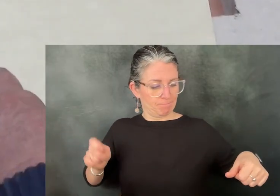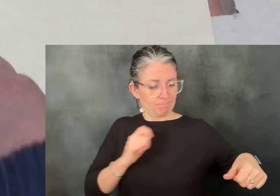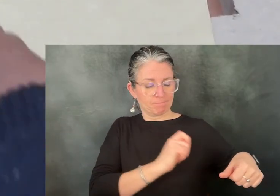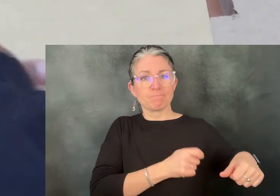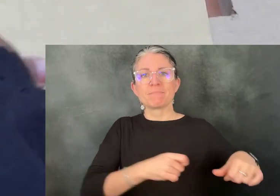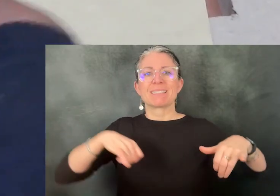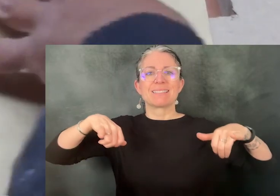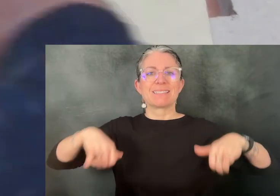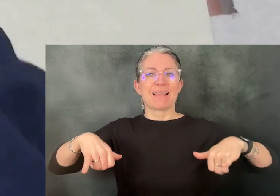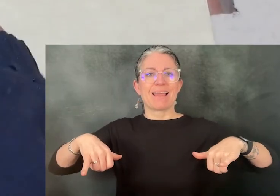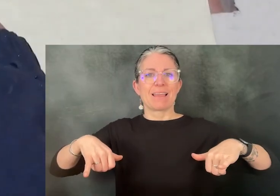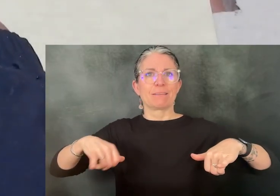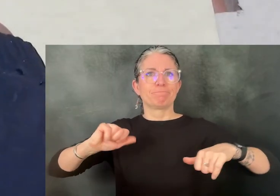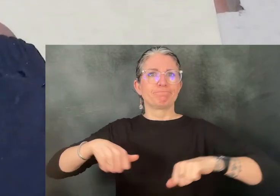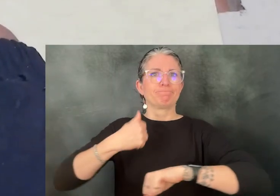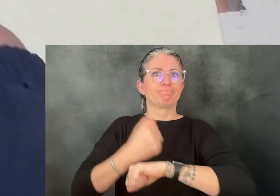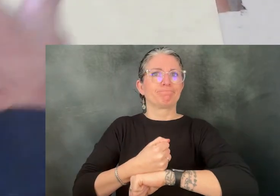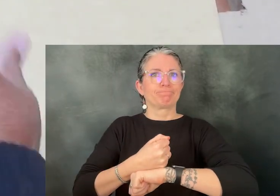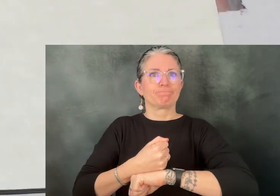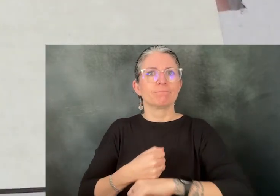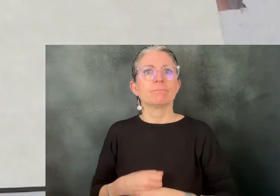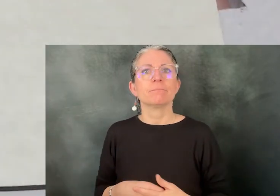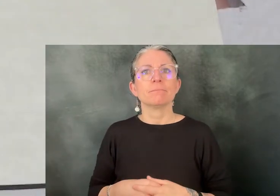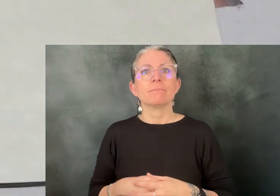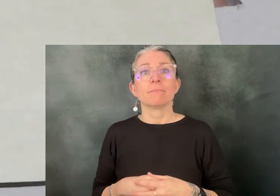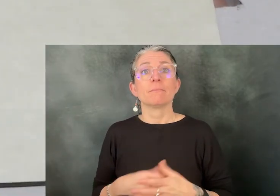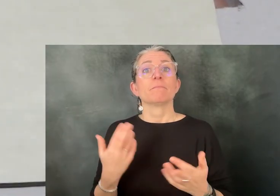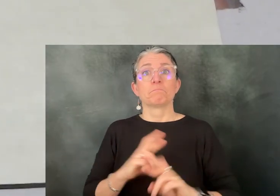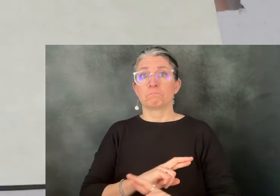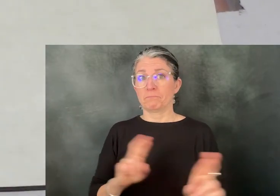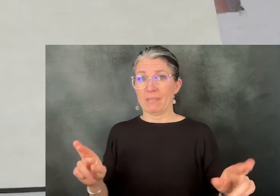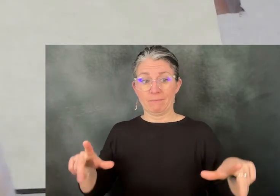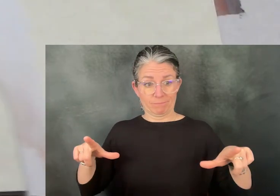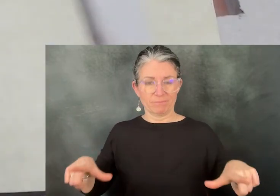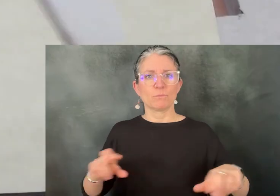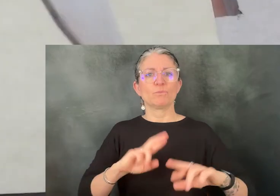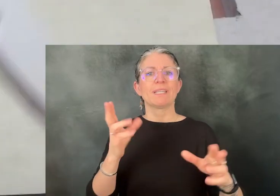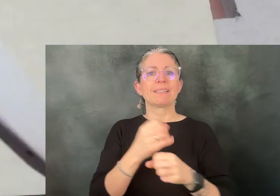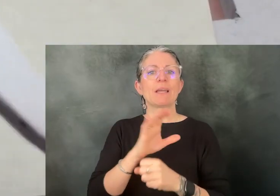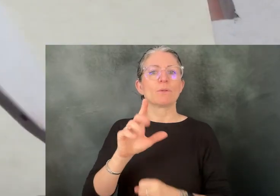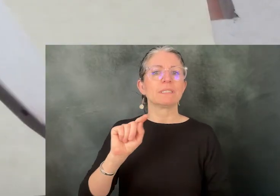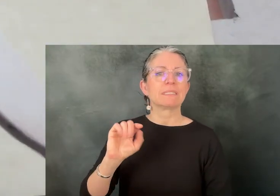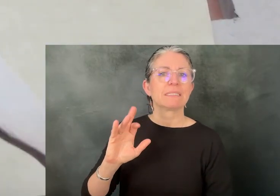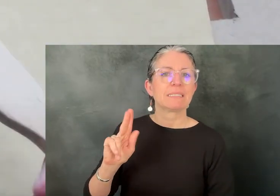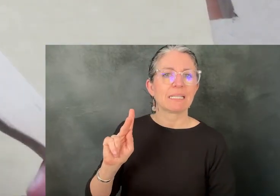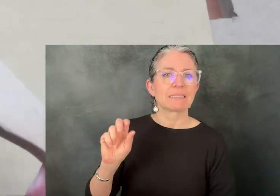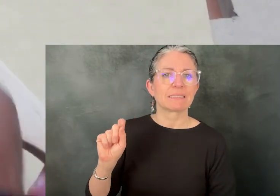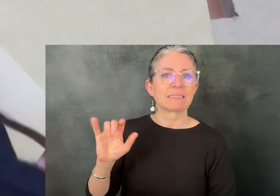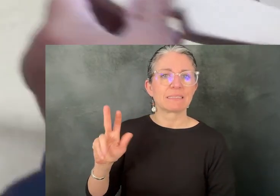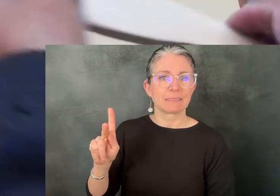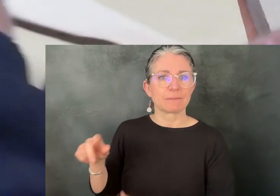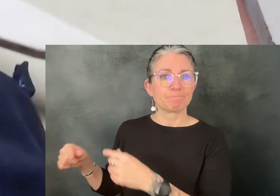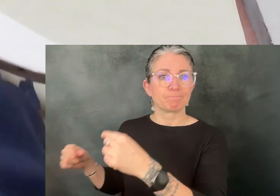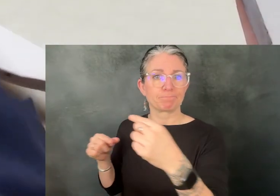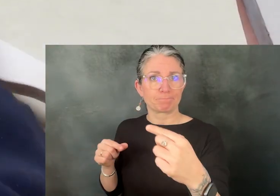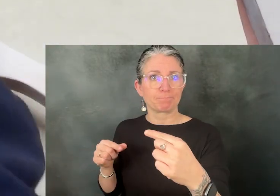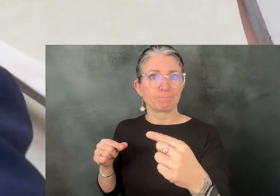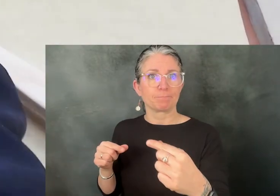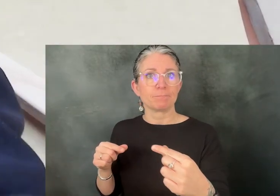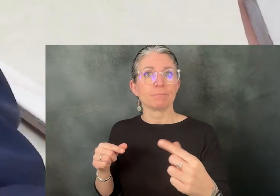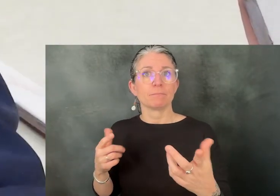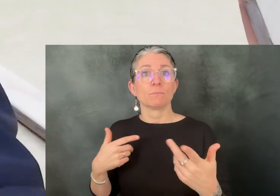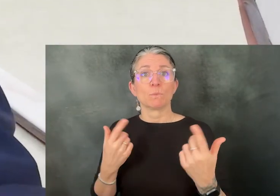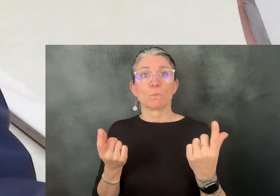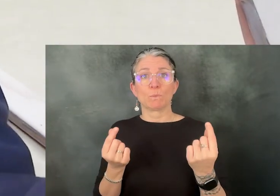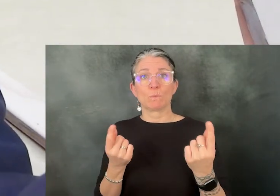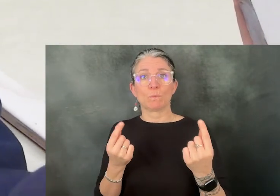Okay, so once you have your cardboard in place, now it's time to grab your ticking stick. Now this is what we're going to do, is we have to take our